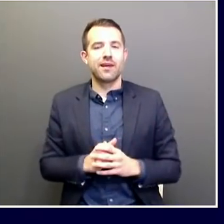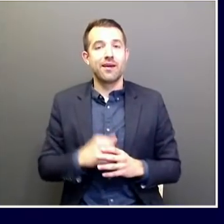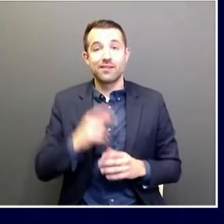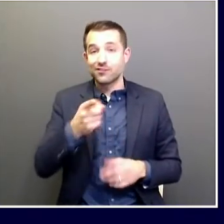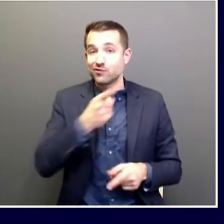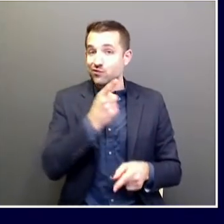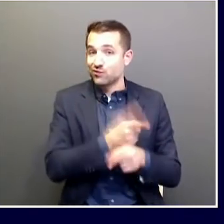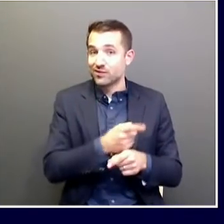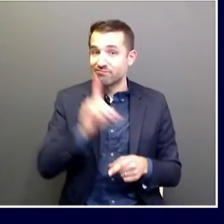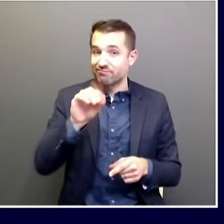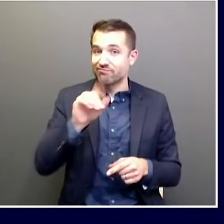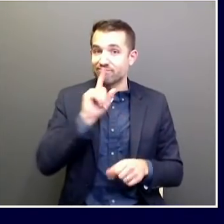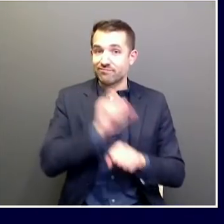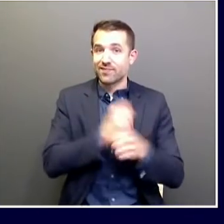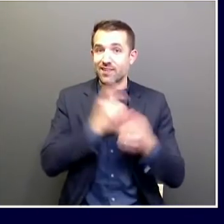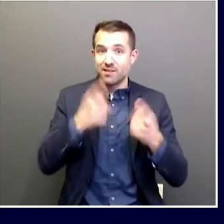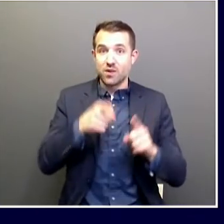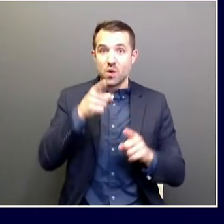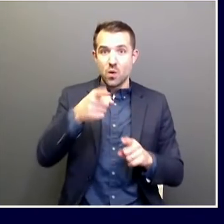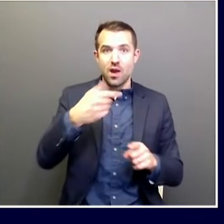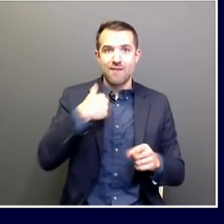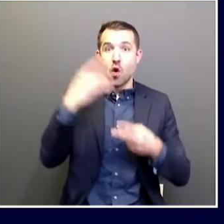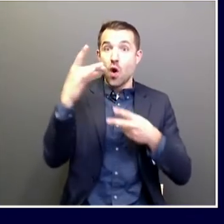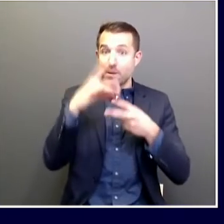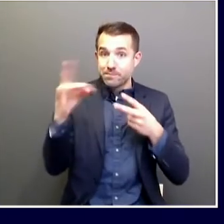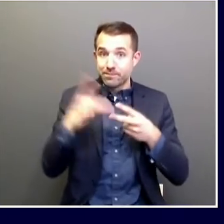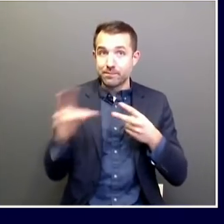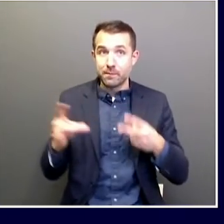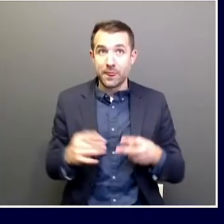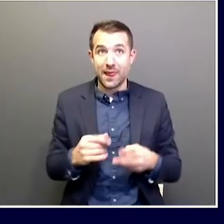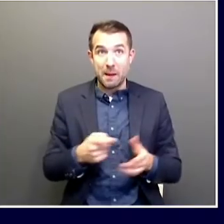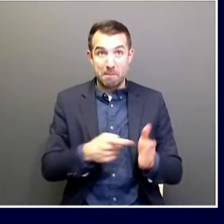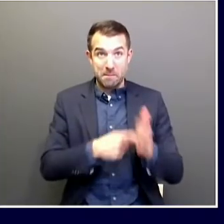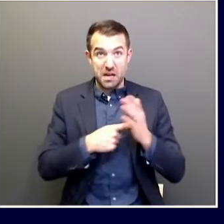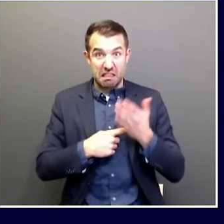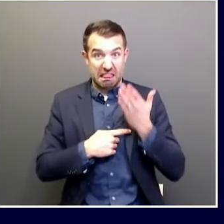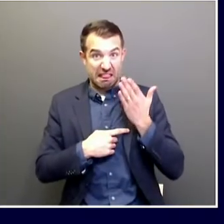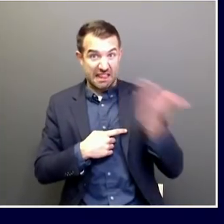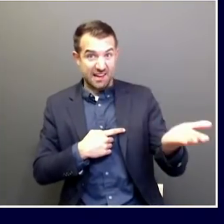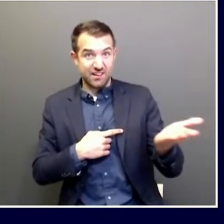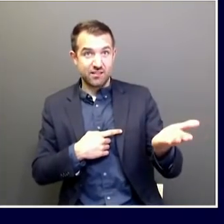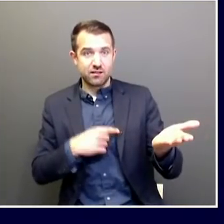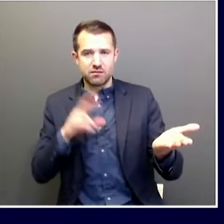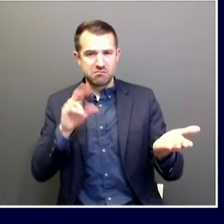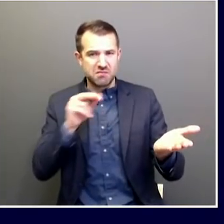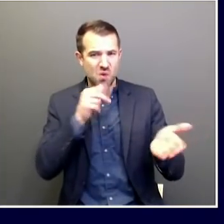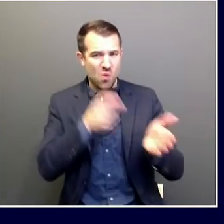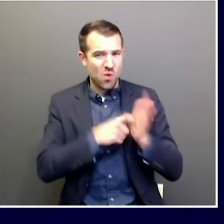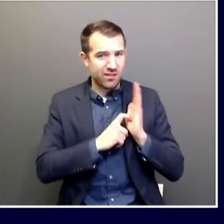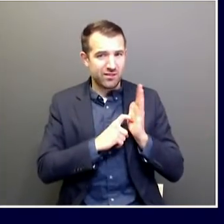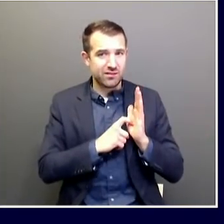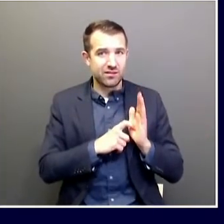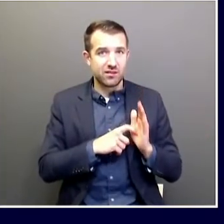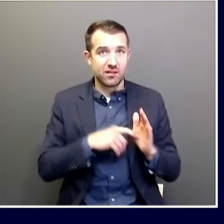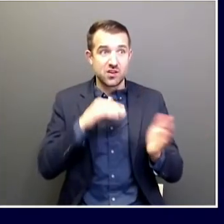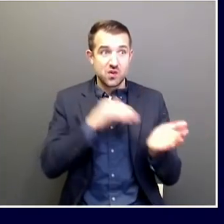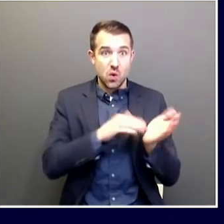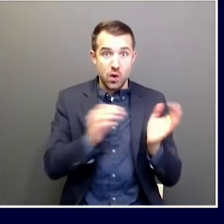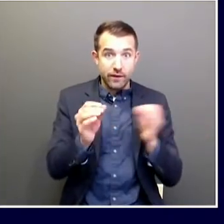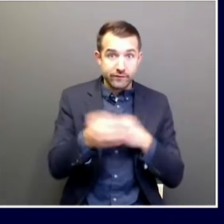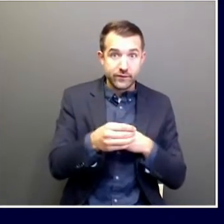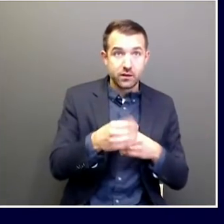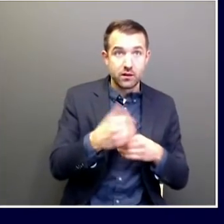Again, we're working to get more vaccine into places like primary care doctors' offices, where there's the highest degree